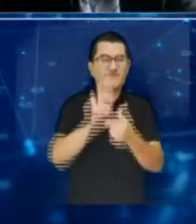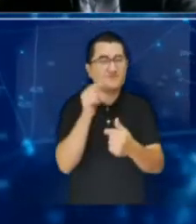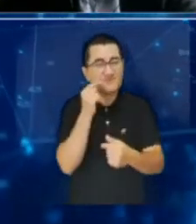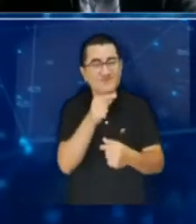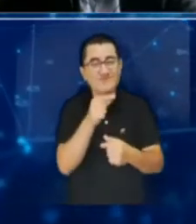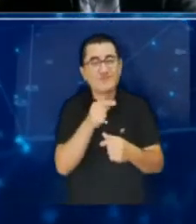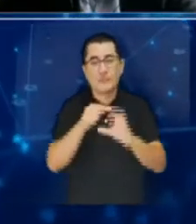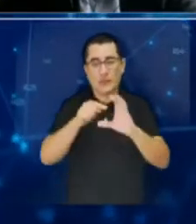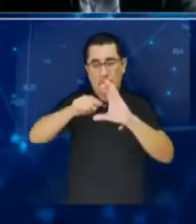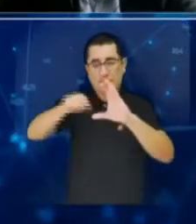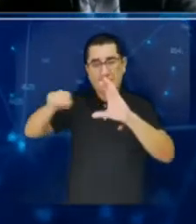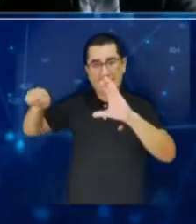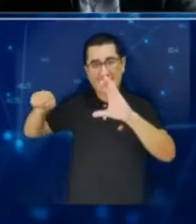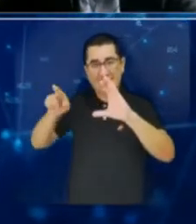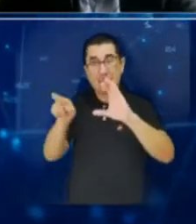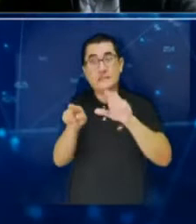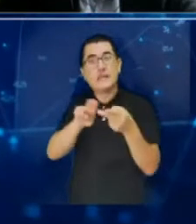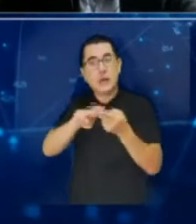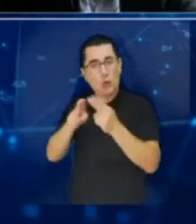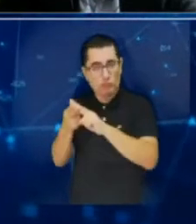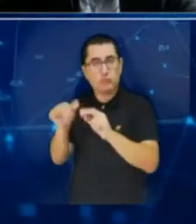identified